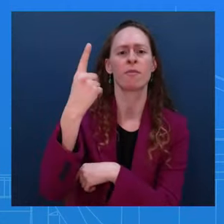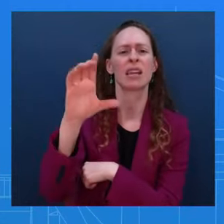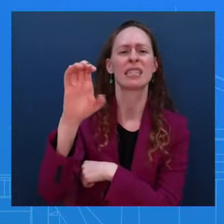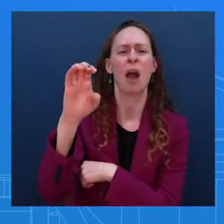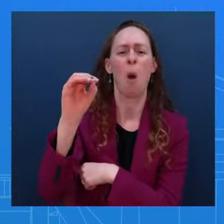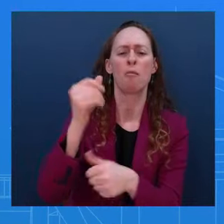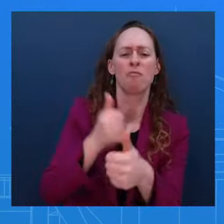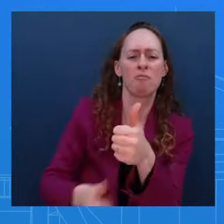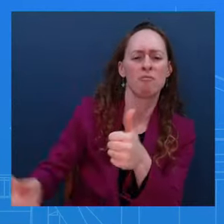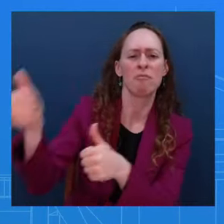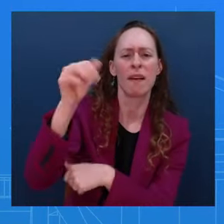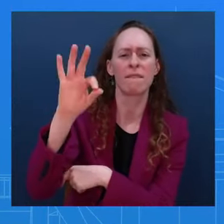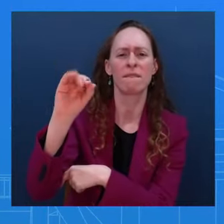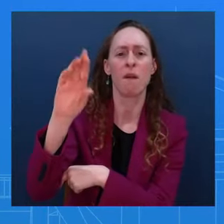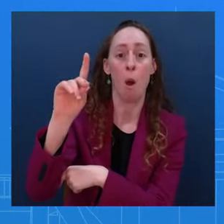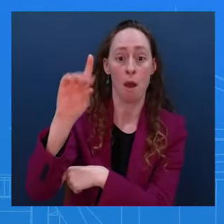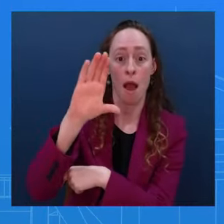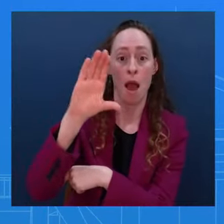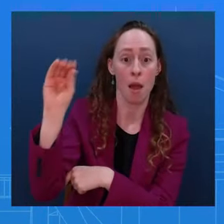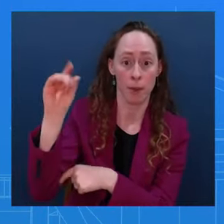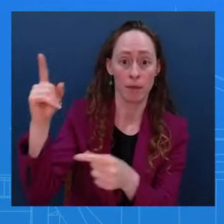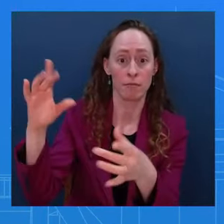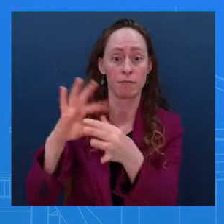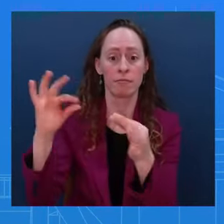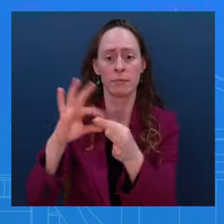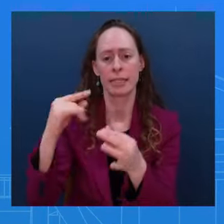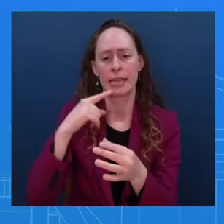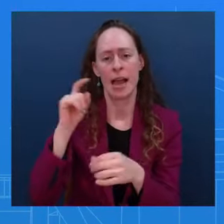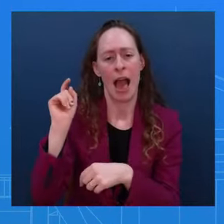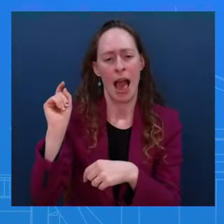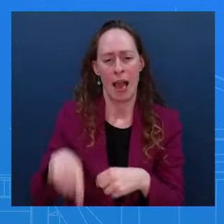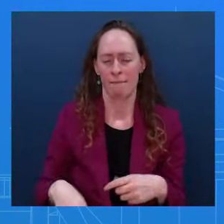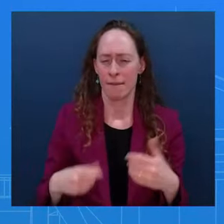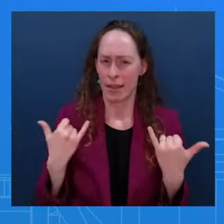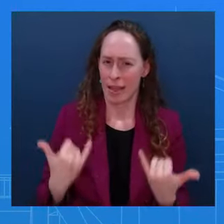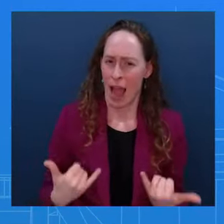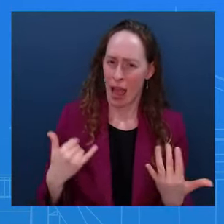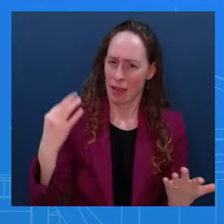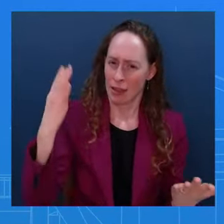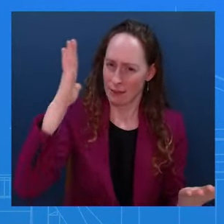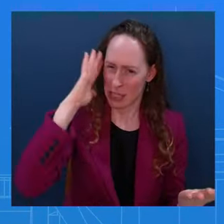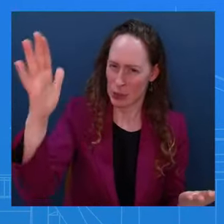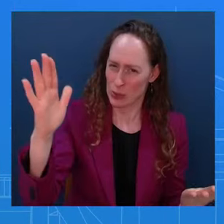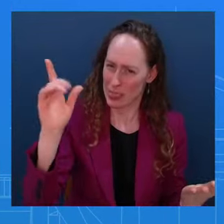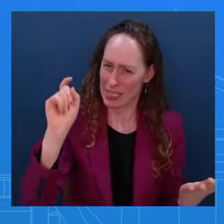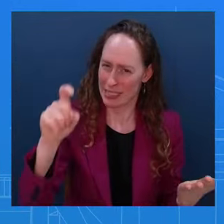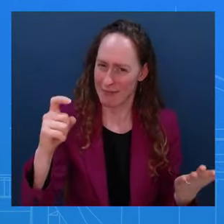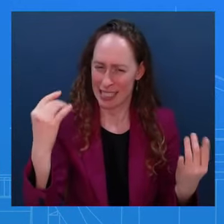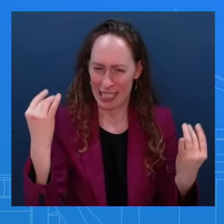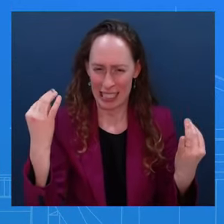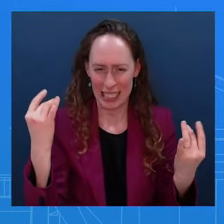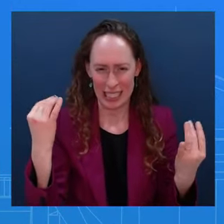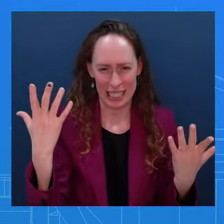to rethink where it builds future vehicles after the long UAW strike.